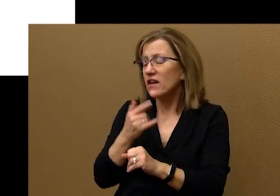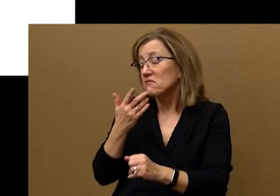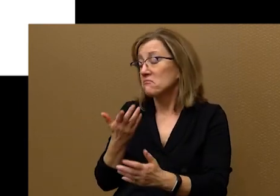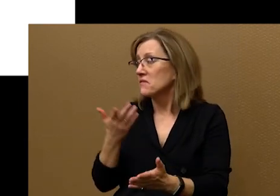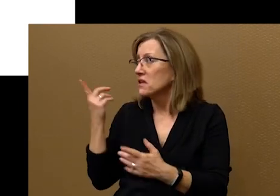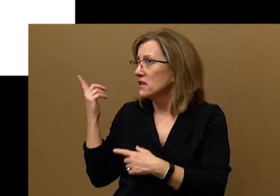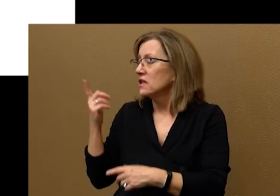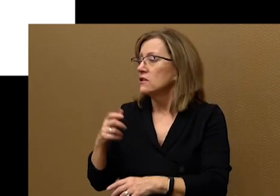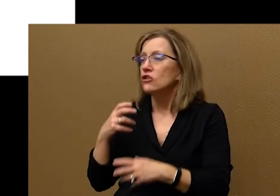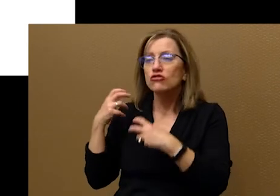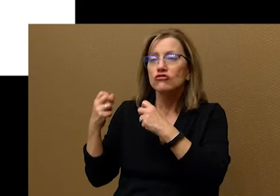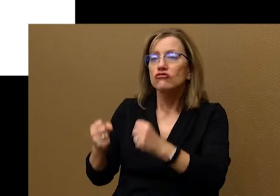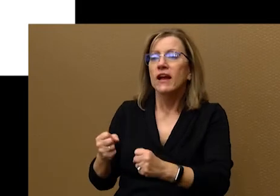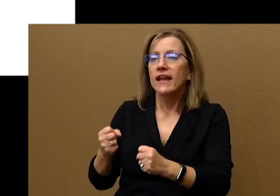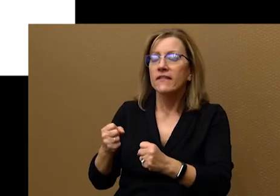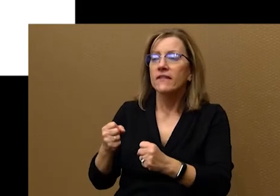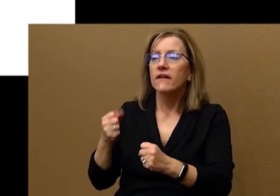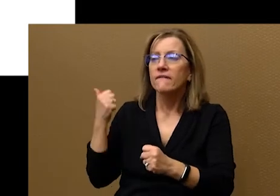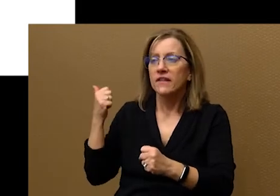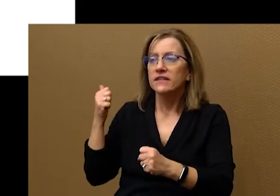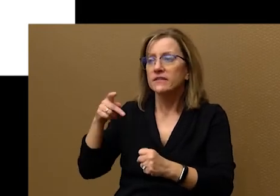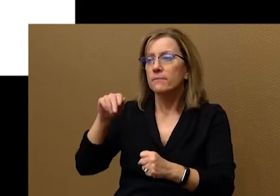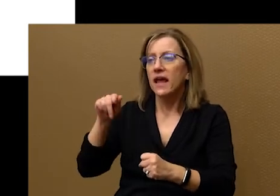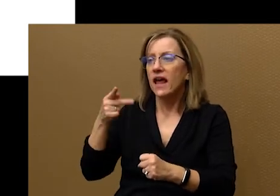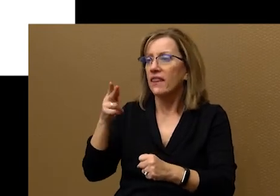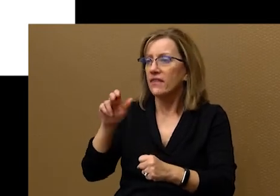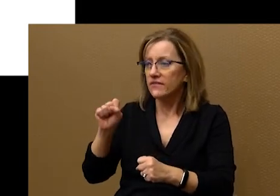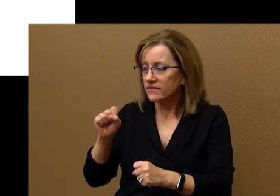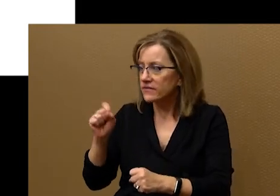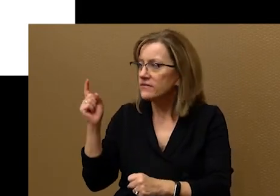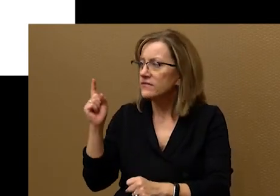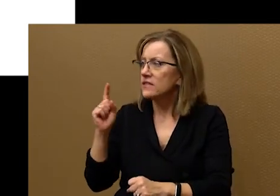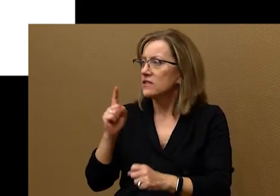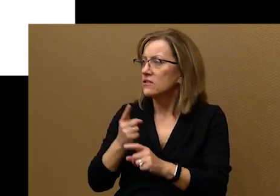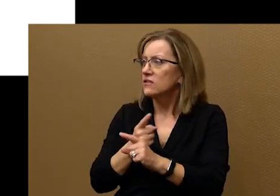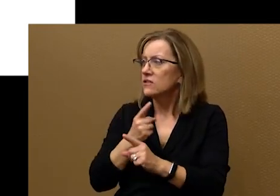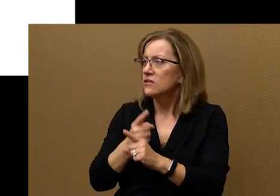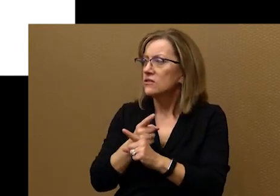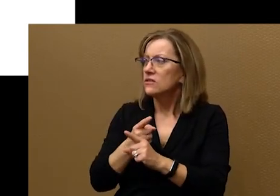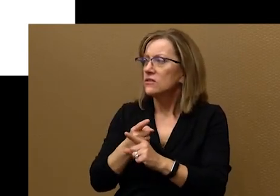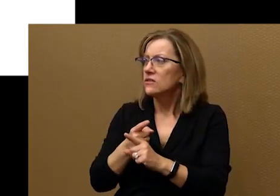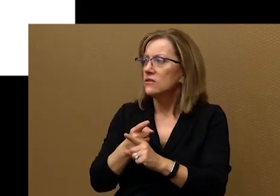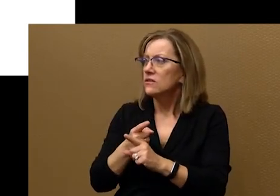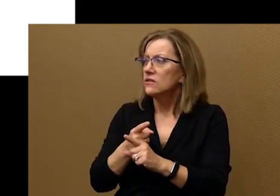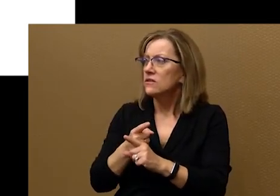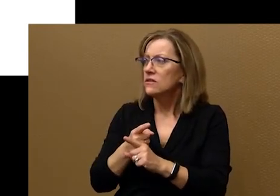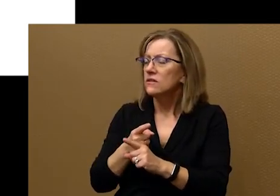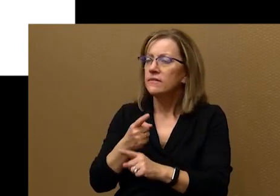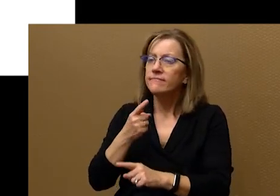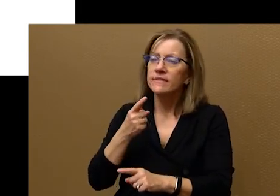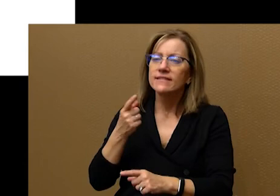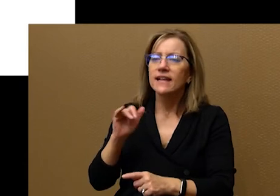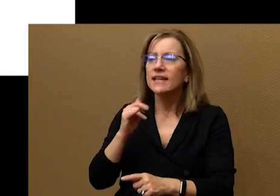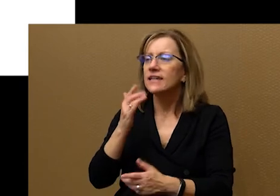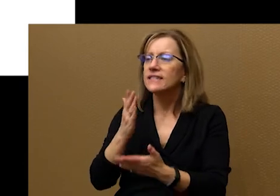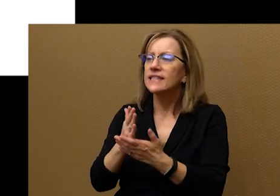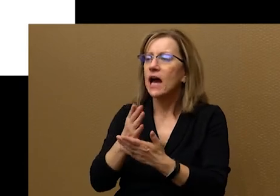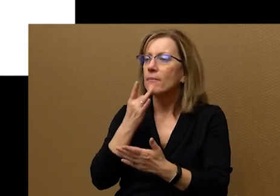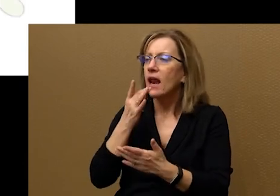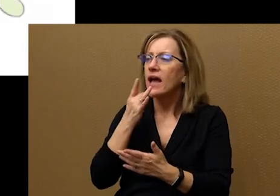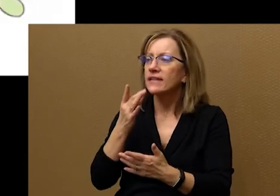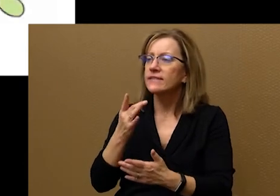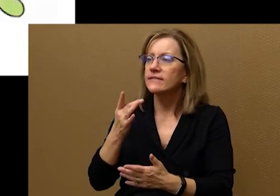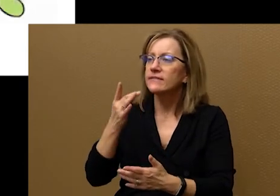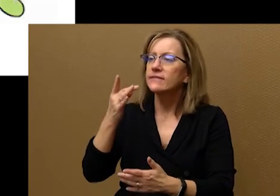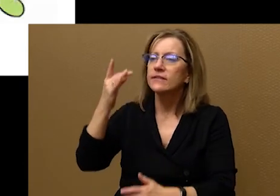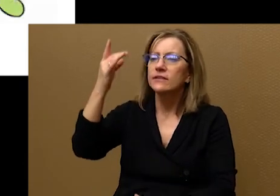PAS, here's a tool from PAS, this red, yellow, green, which the stoplight, which I also like. Here's another lesson,